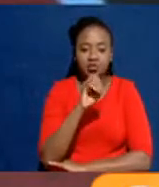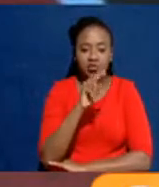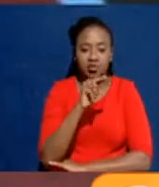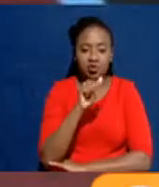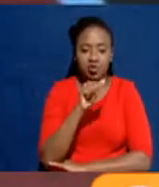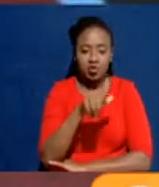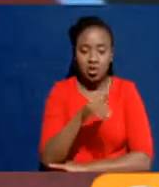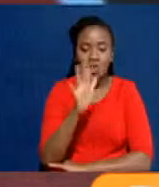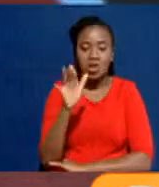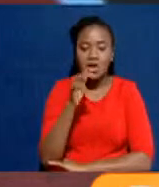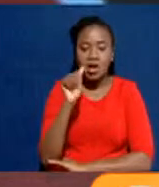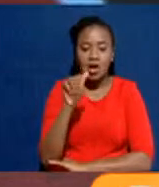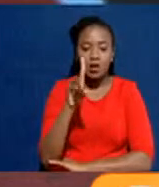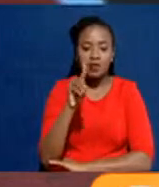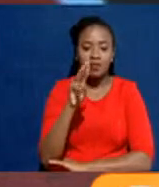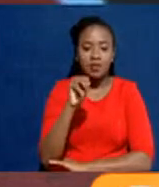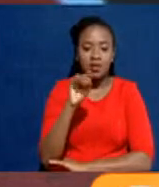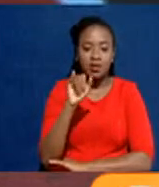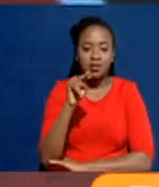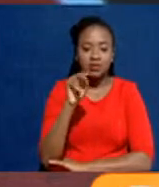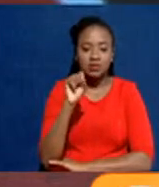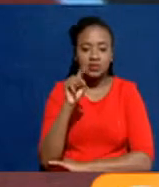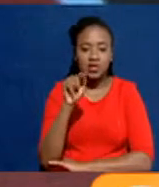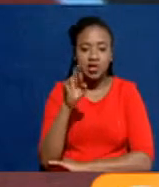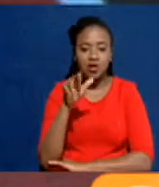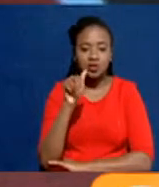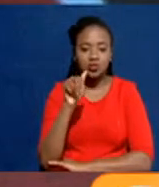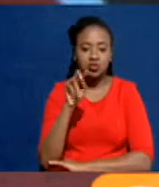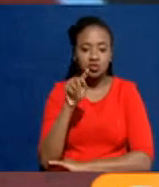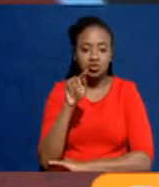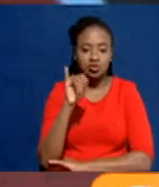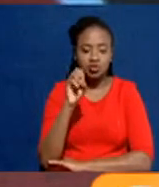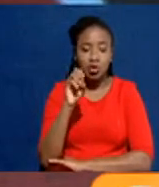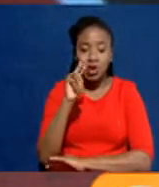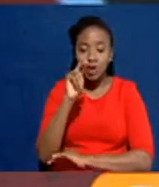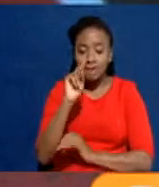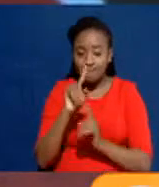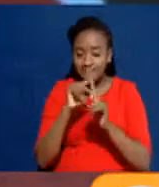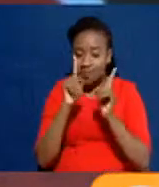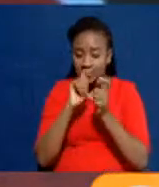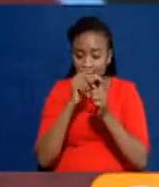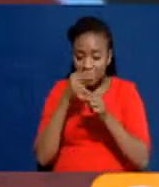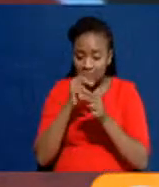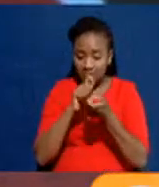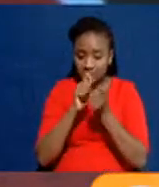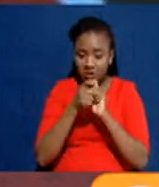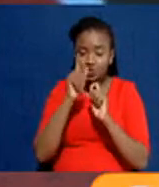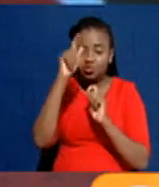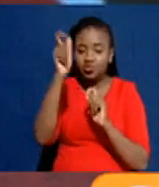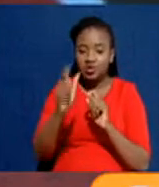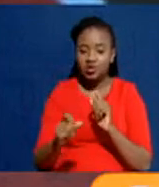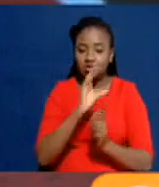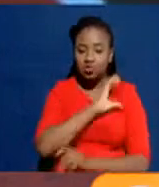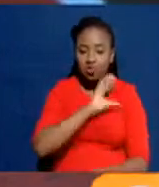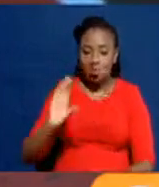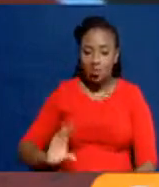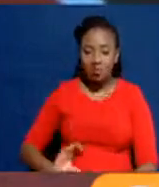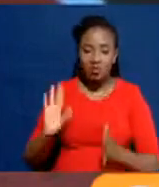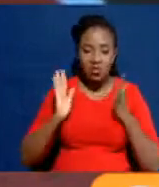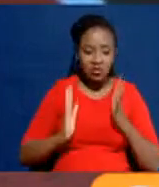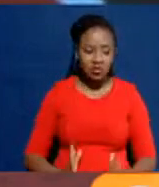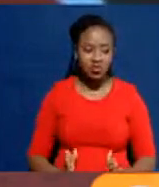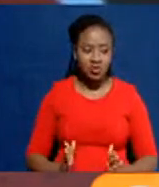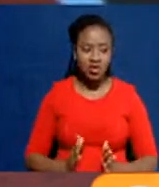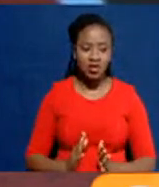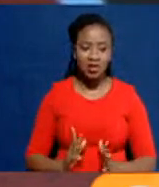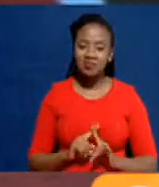having regional commissioners instead of provincial commissioners, which is really an indirect way of